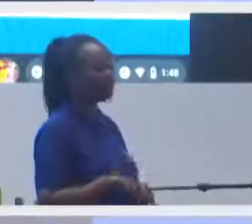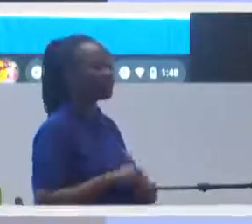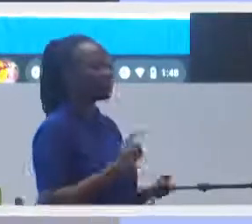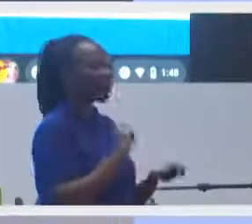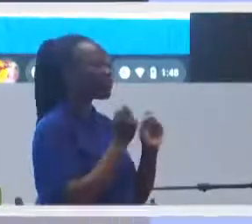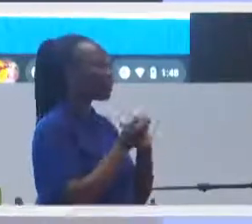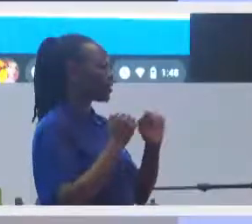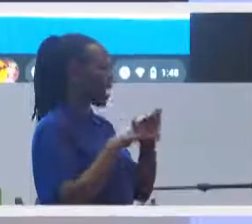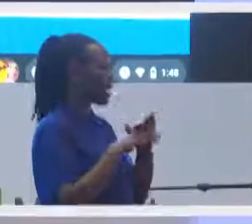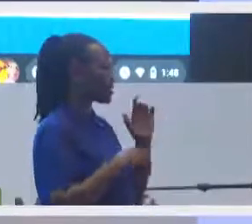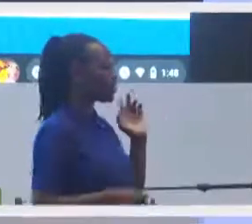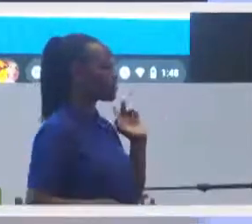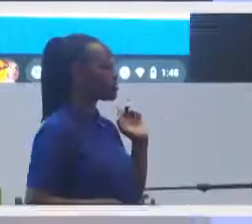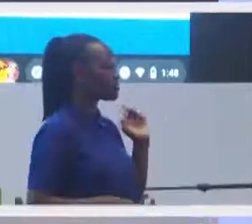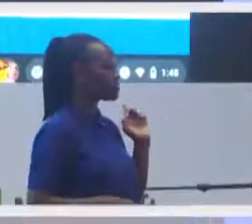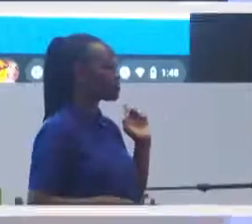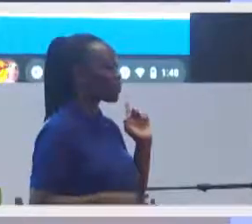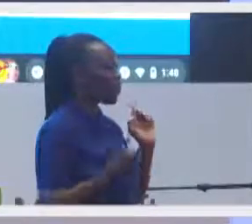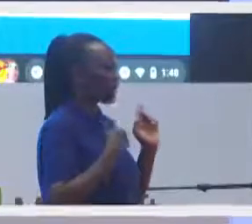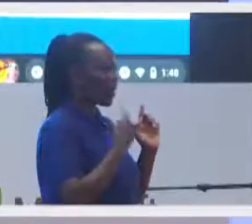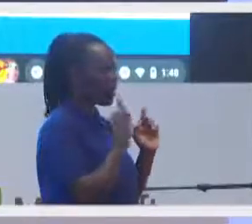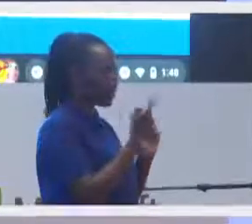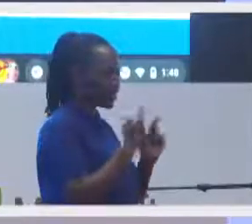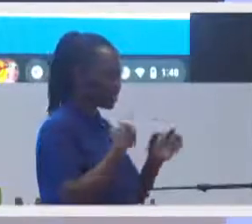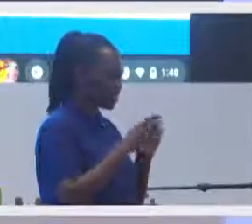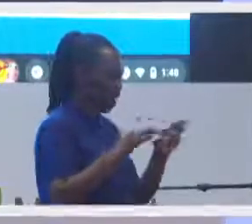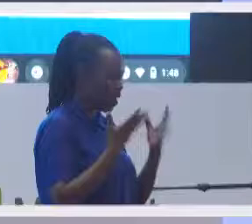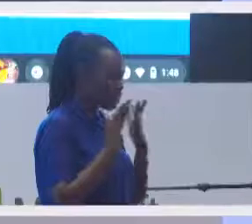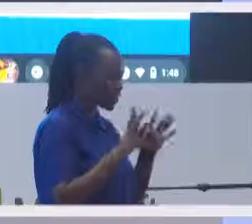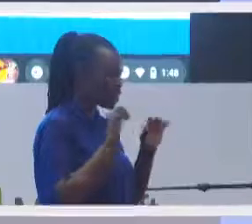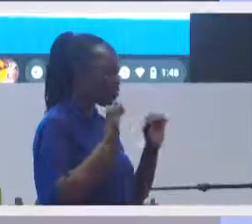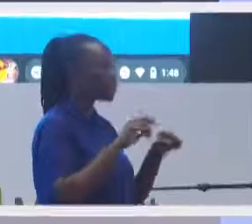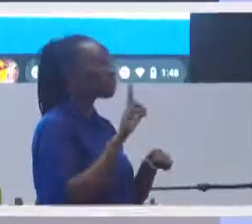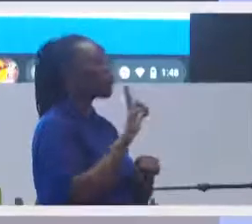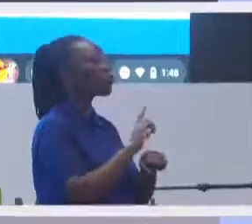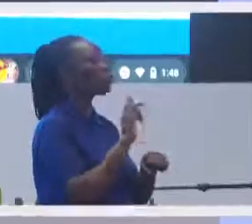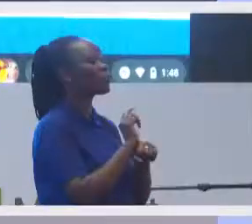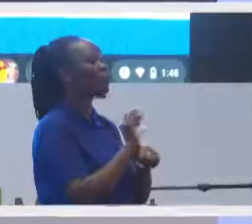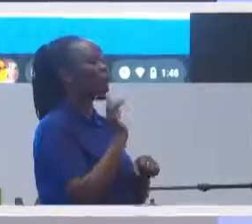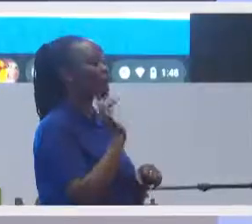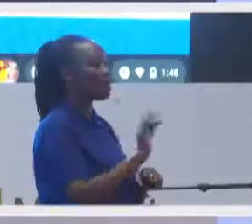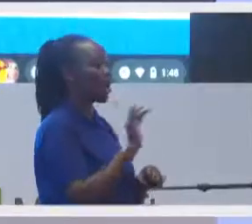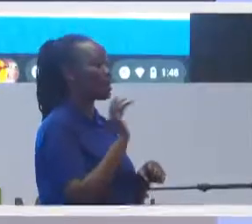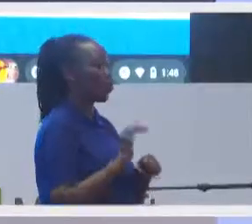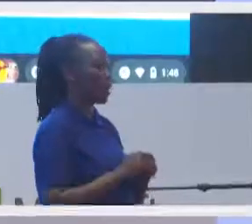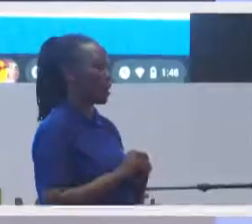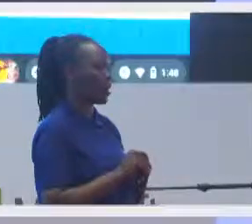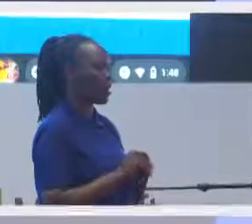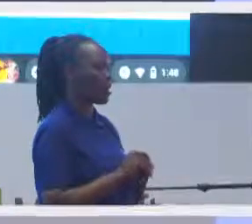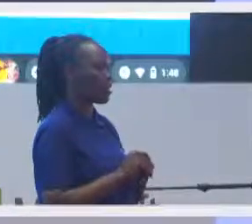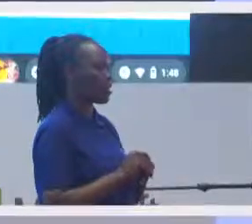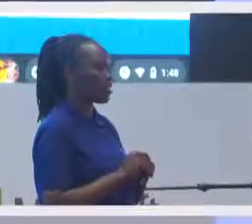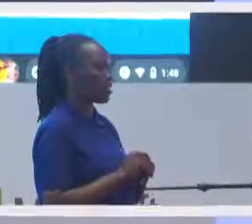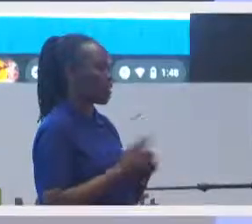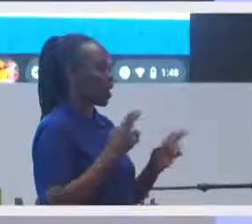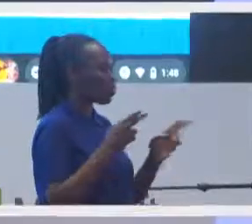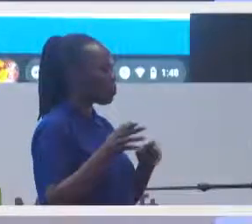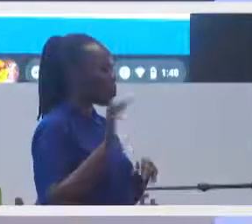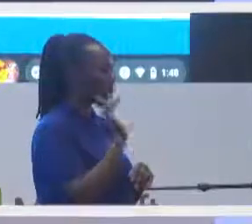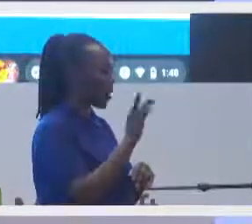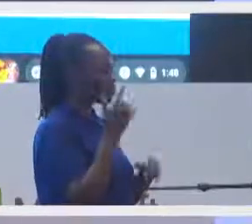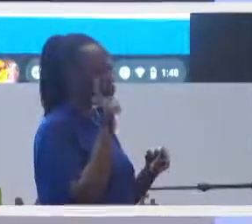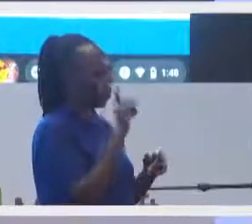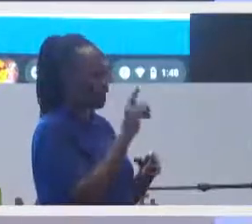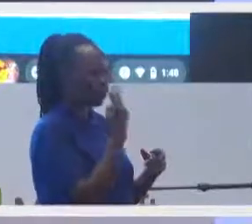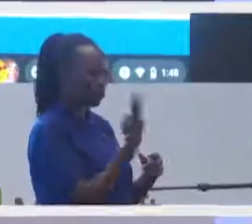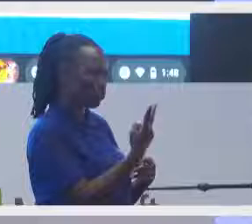So as I mentioned, you can use like a physical button to control your phone with one button, two buttons.